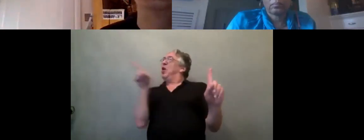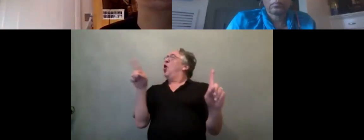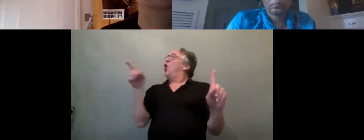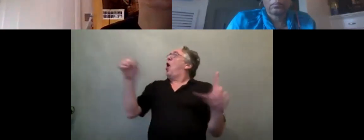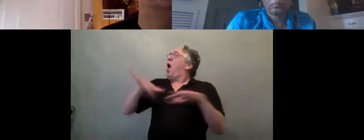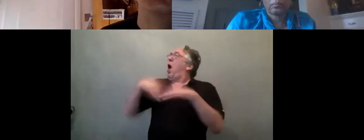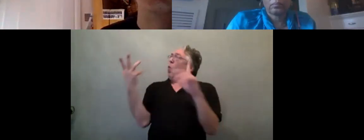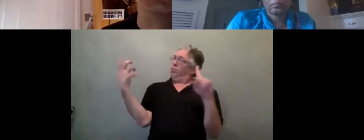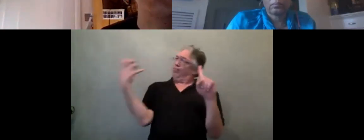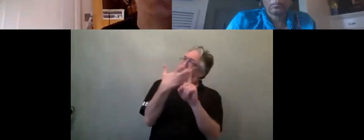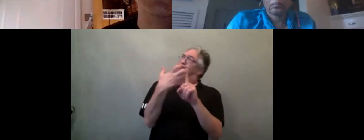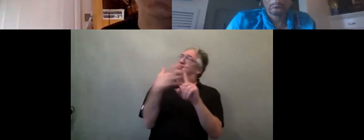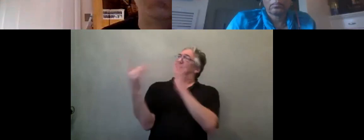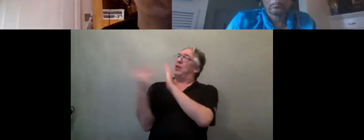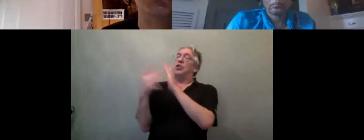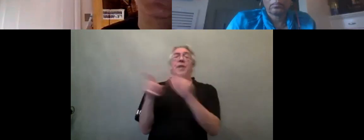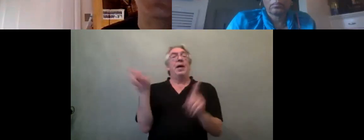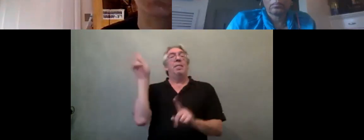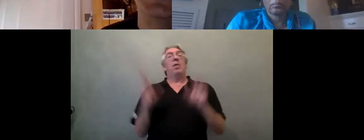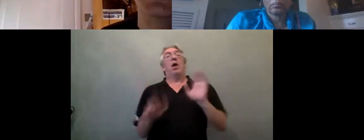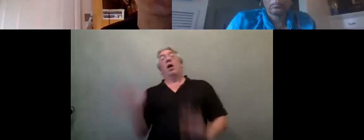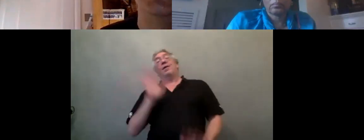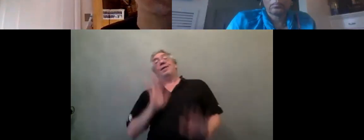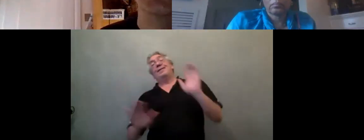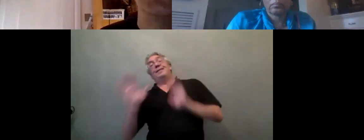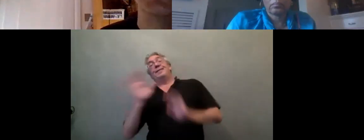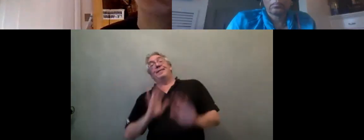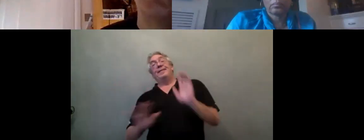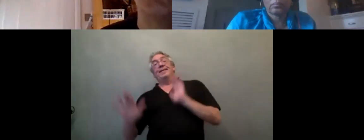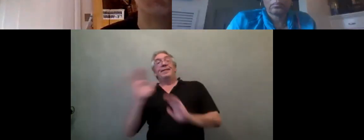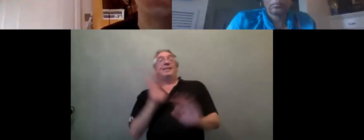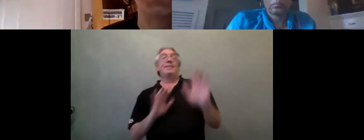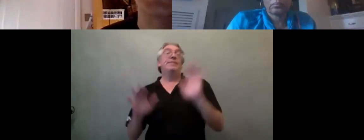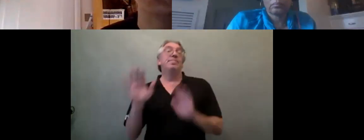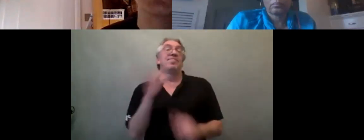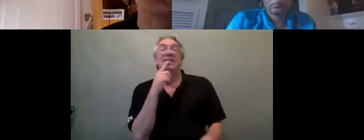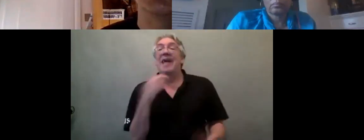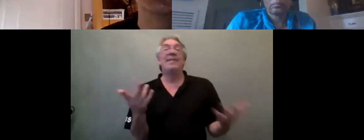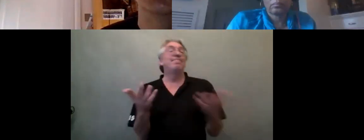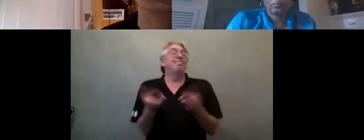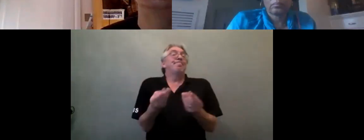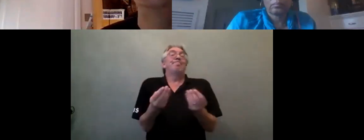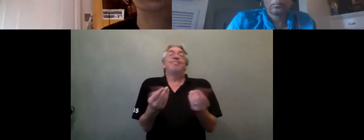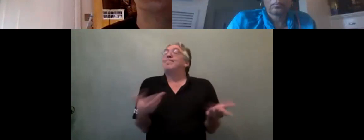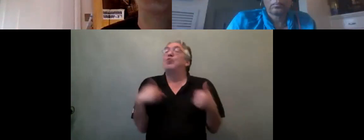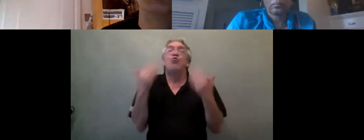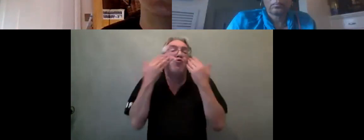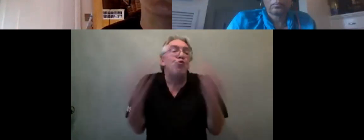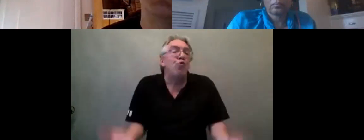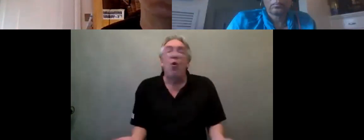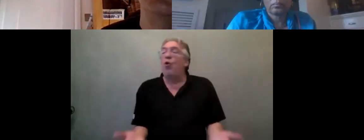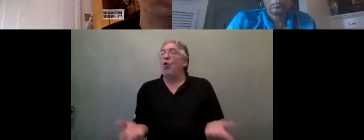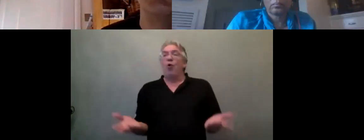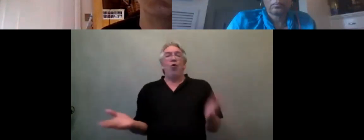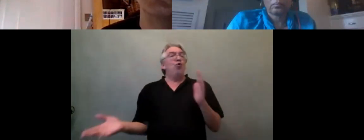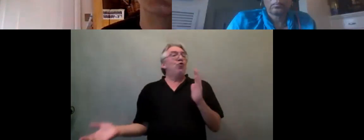people find it very difficult to keep up to date. There are not enough resources out there at the moment that support people